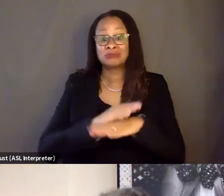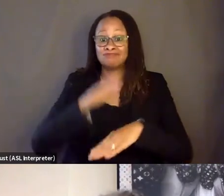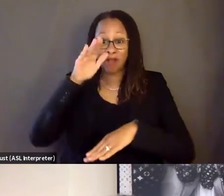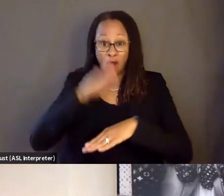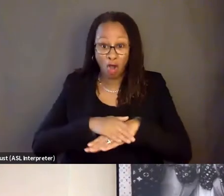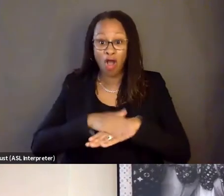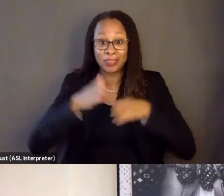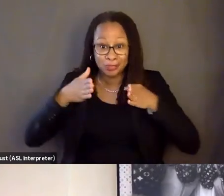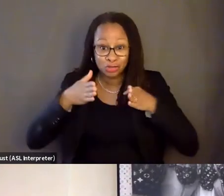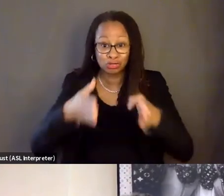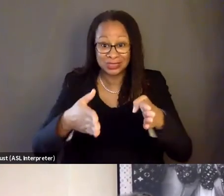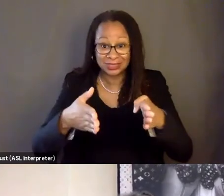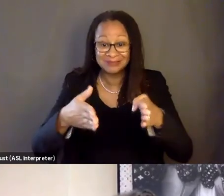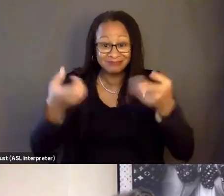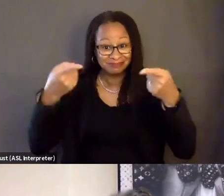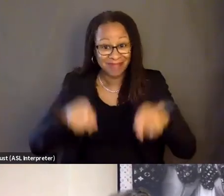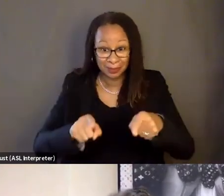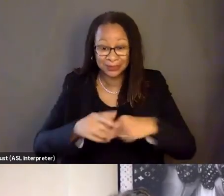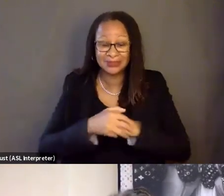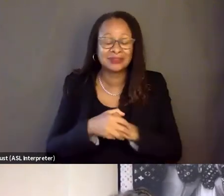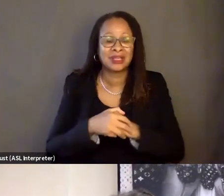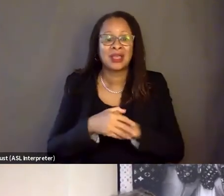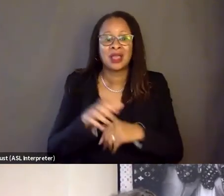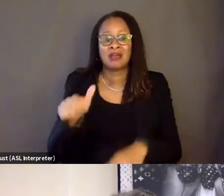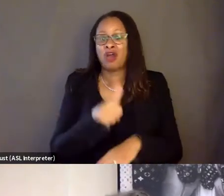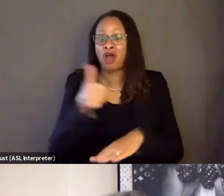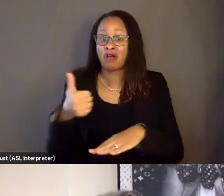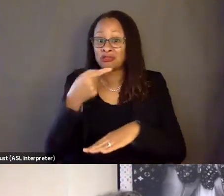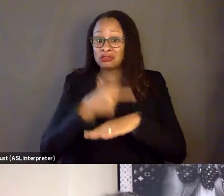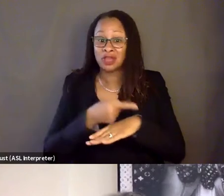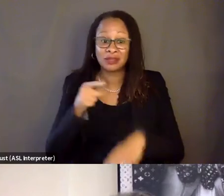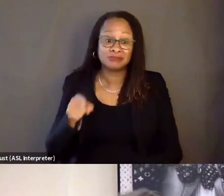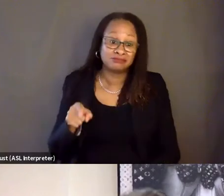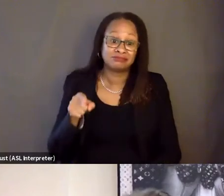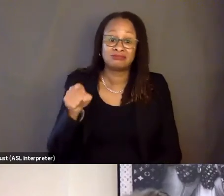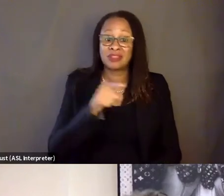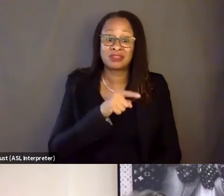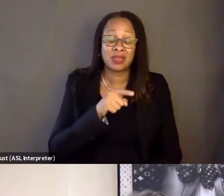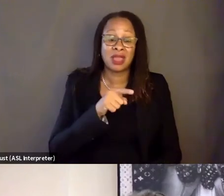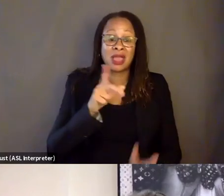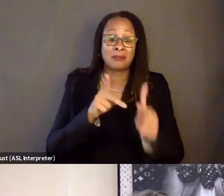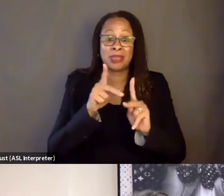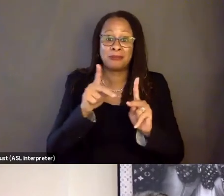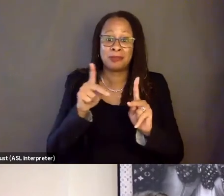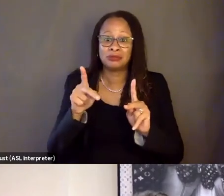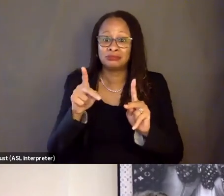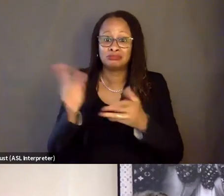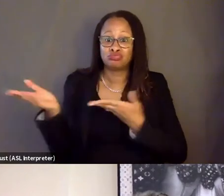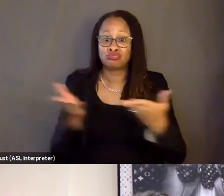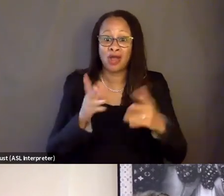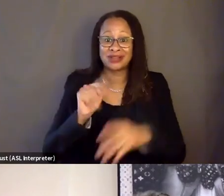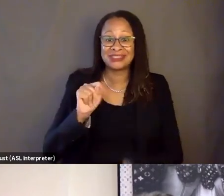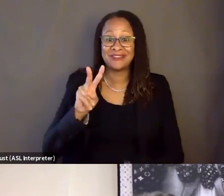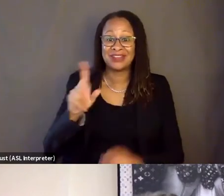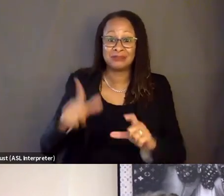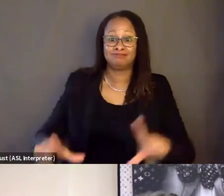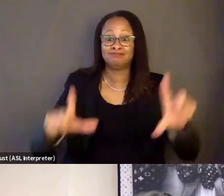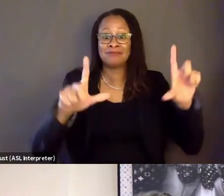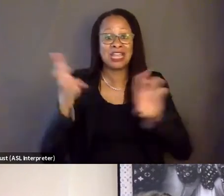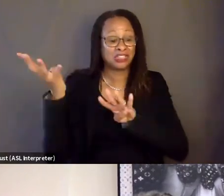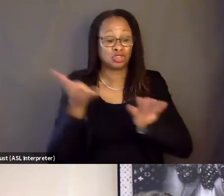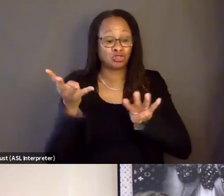street. And the other day, folks pulled out a TV and started streaming